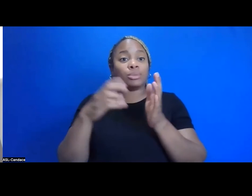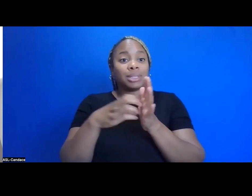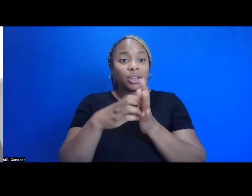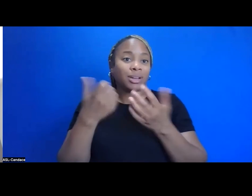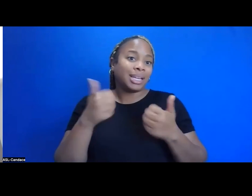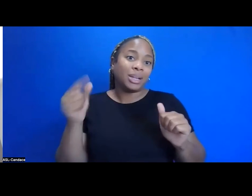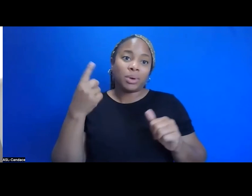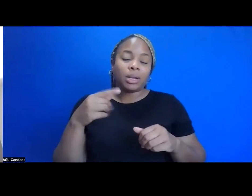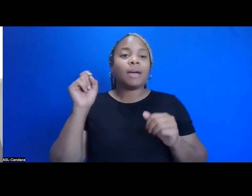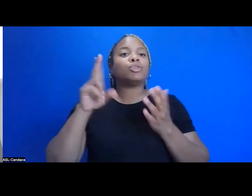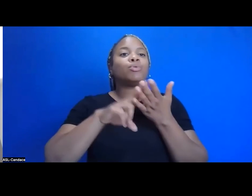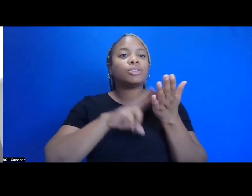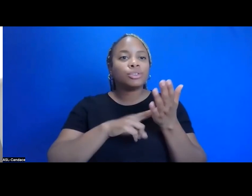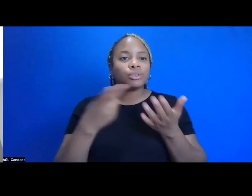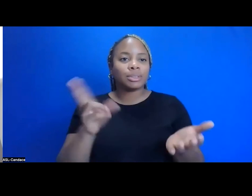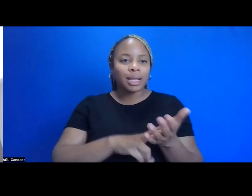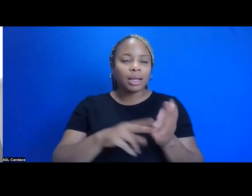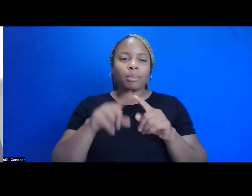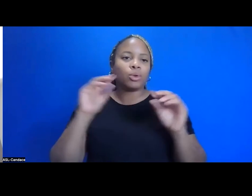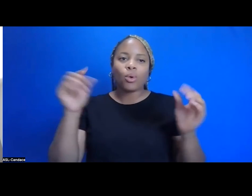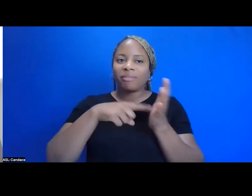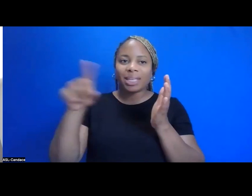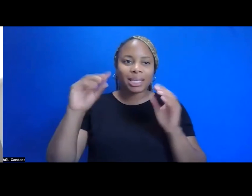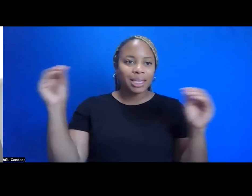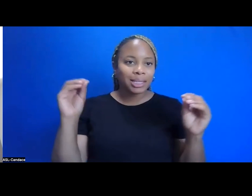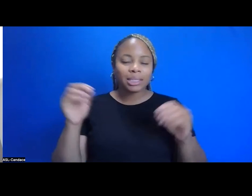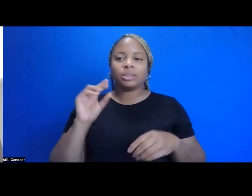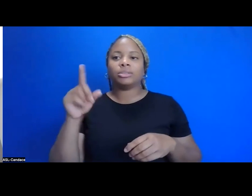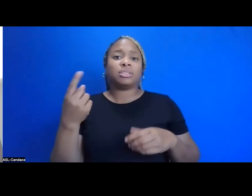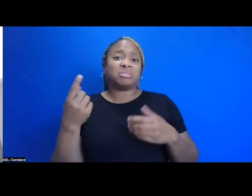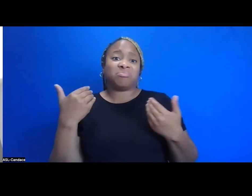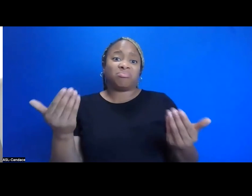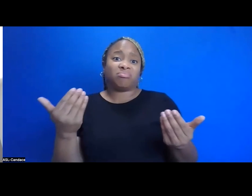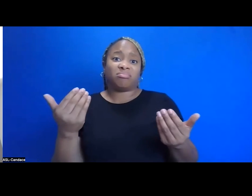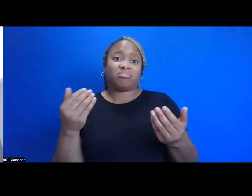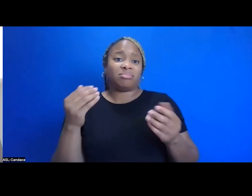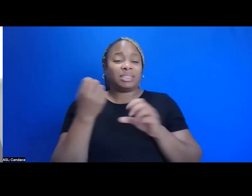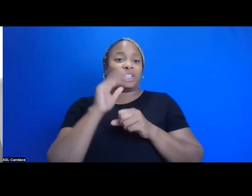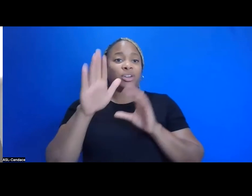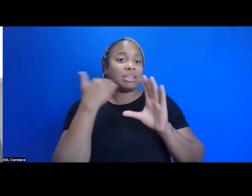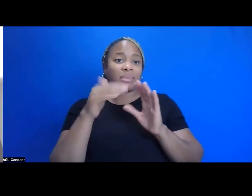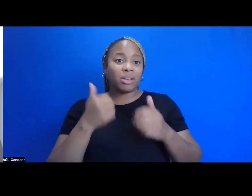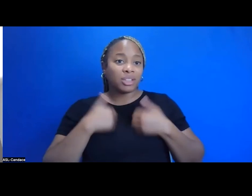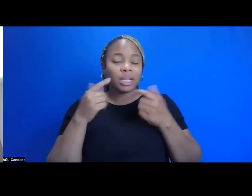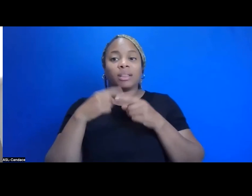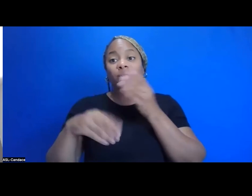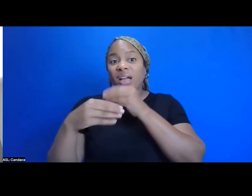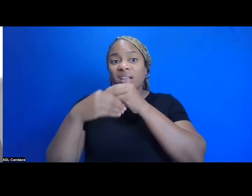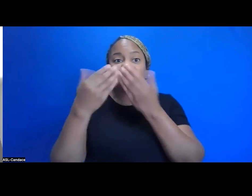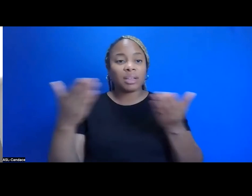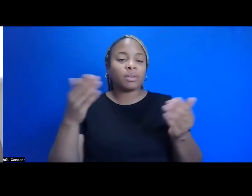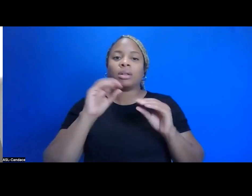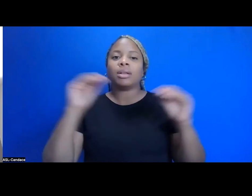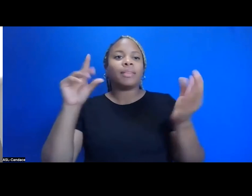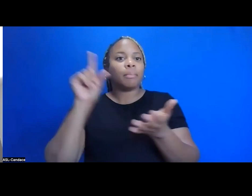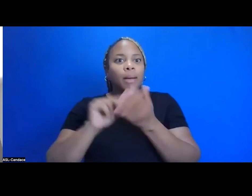to register to sign up, but there's no fee or anything like that. And basically, you just have to give your email address, and then you can add stuff. Nothing gets published to